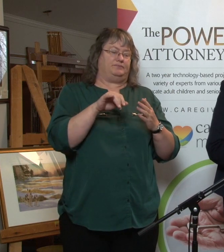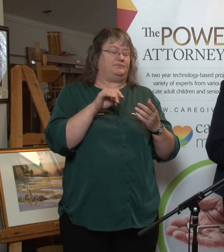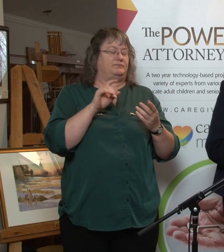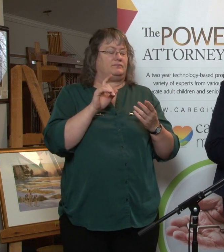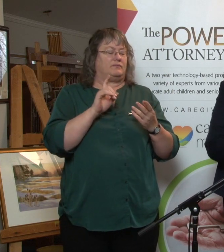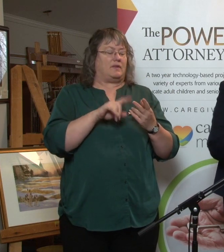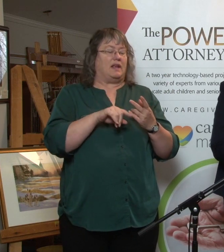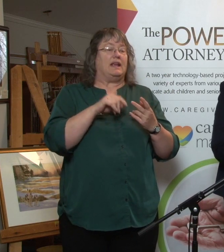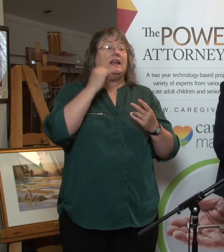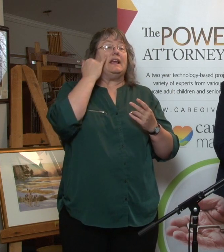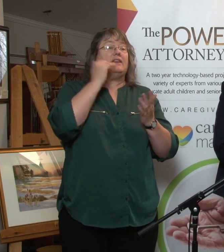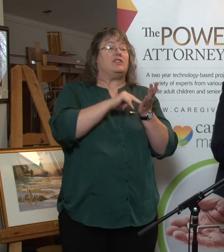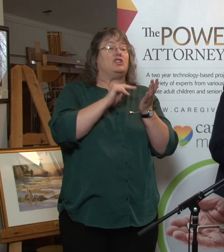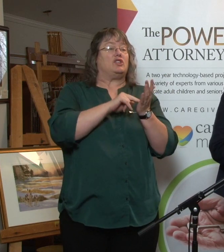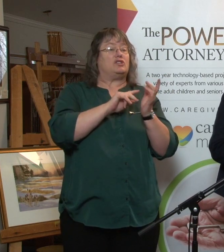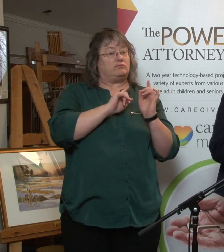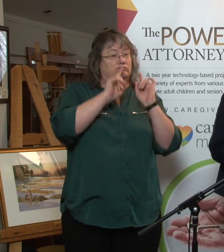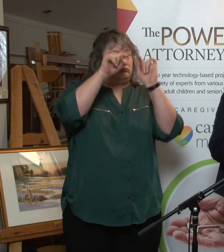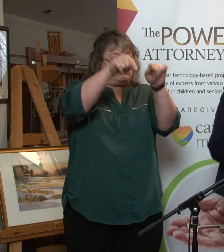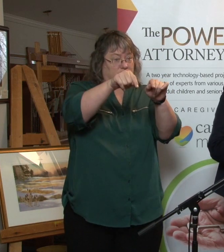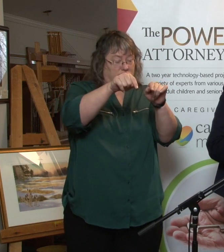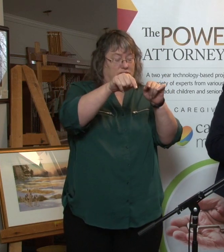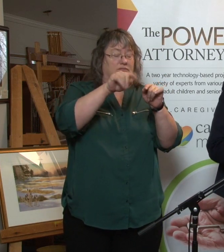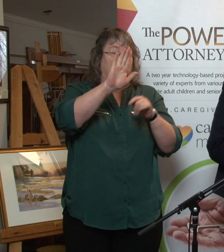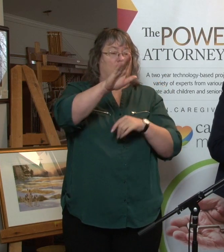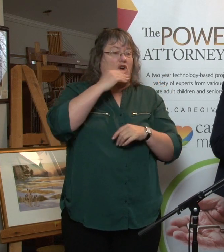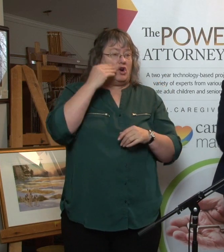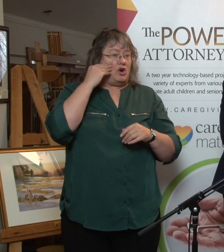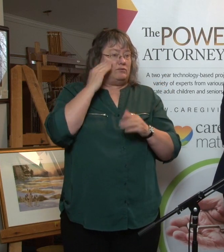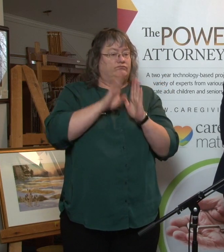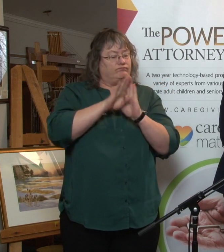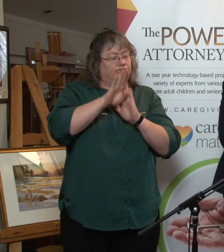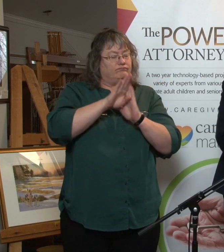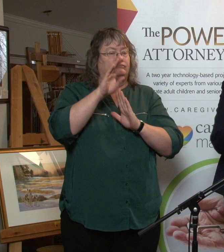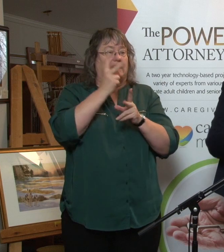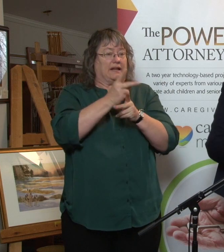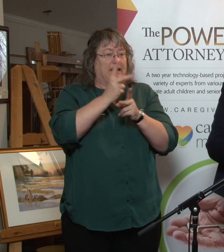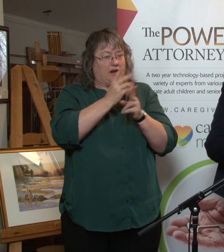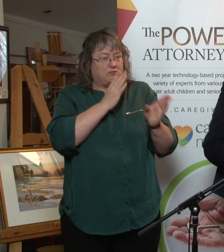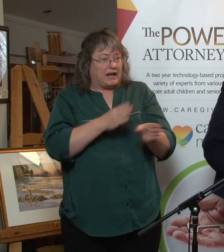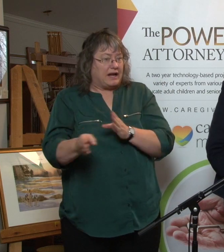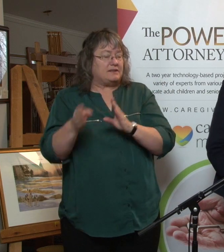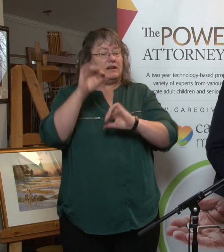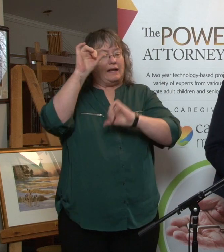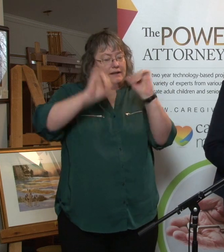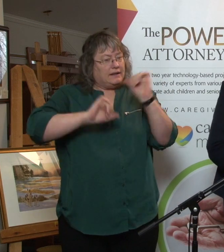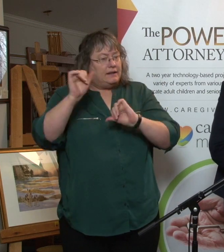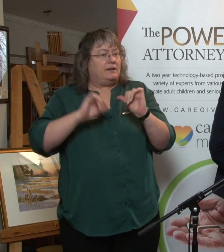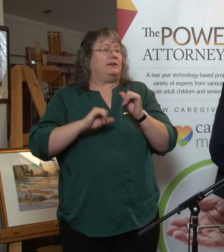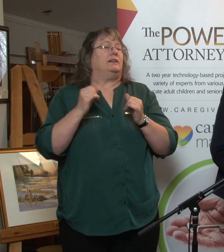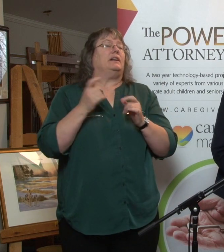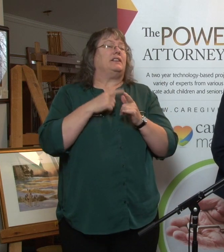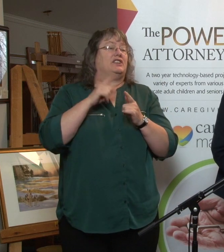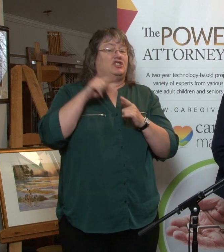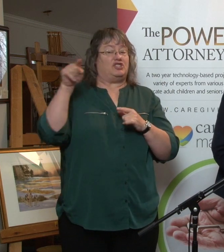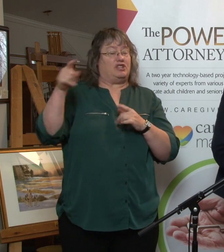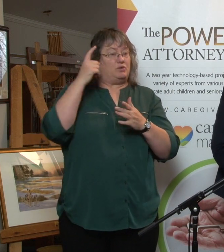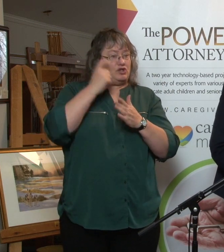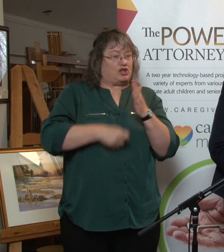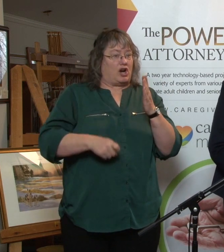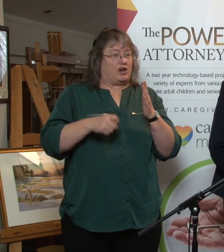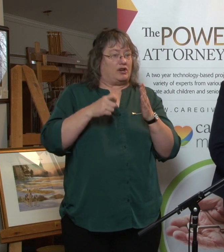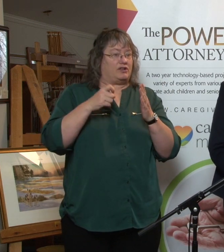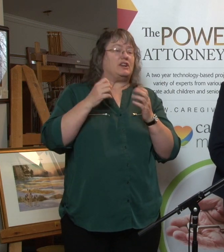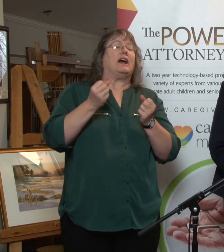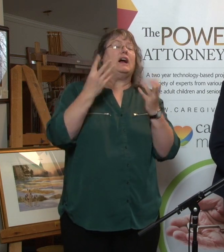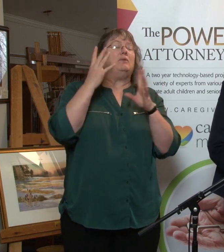the nurse comes out and starts to make care plans and does an assessment and makes care plans, what she does is she charges by the